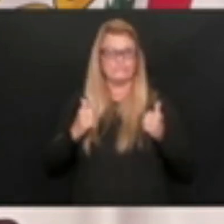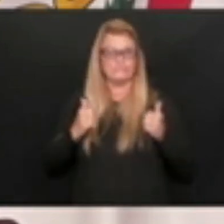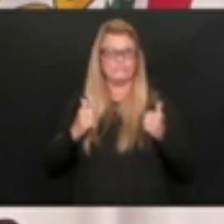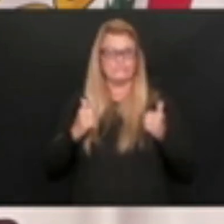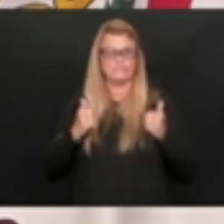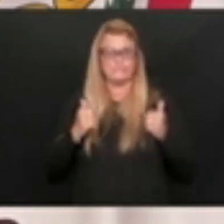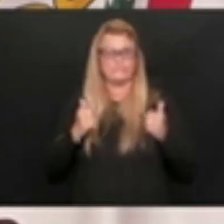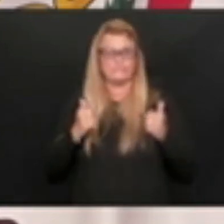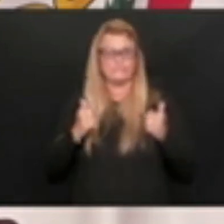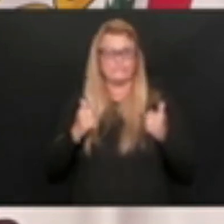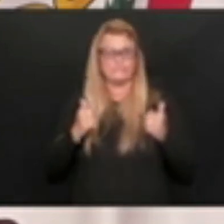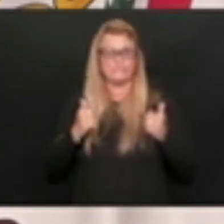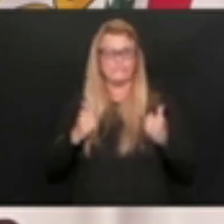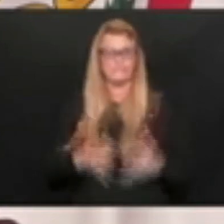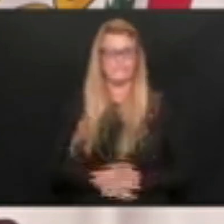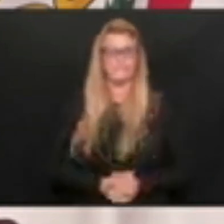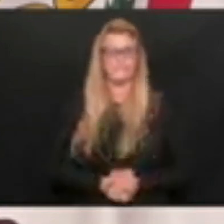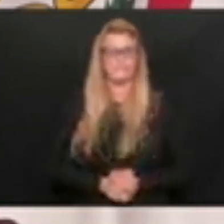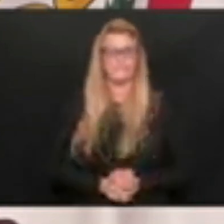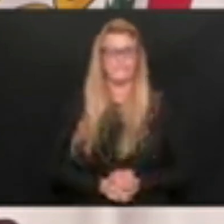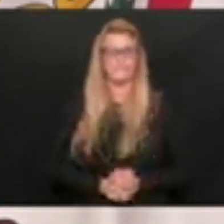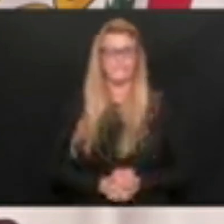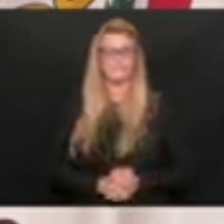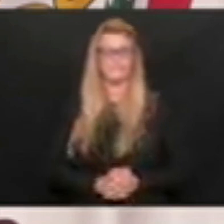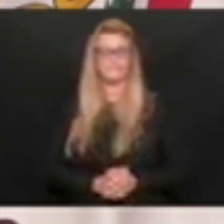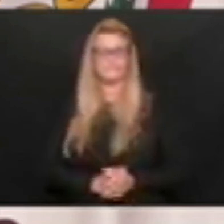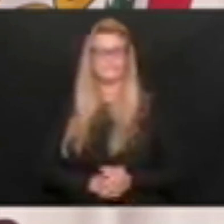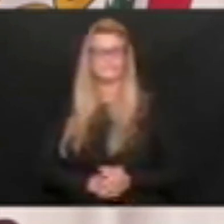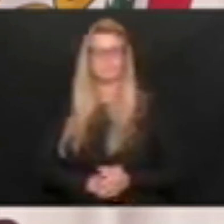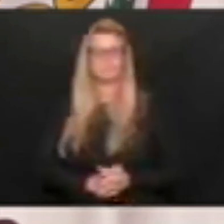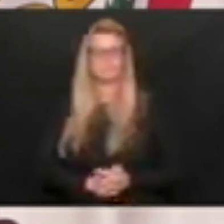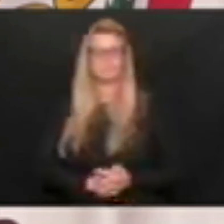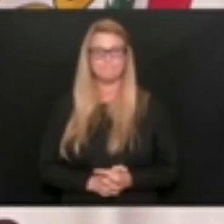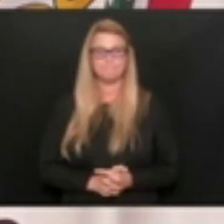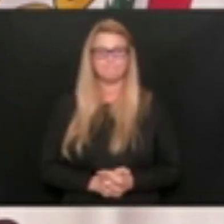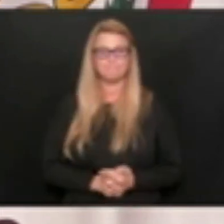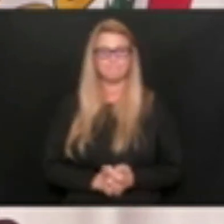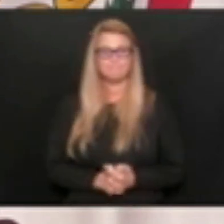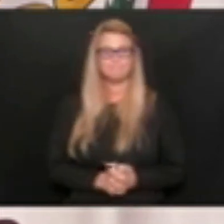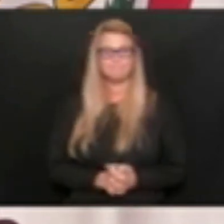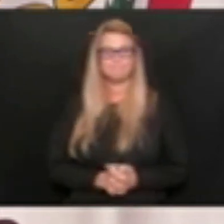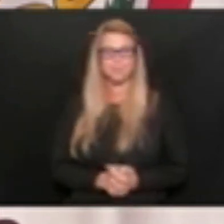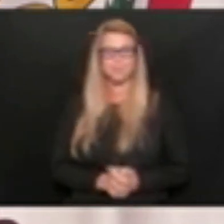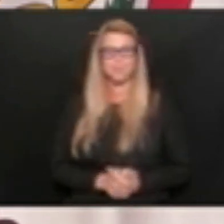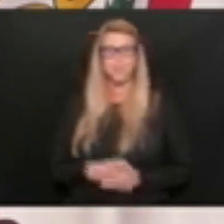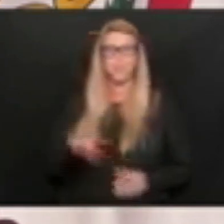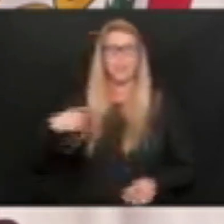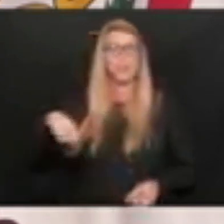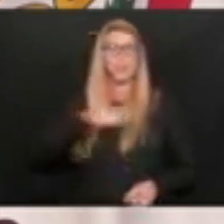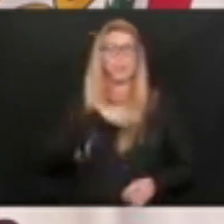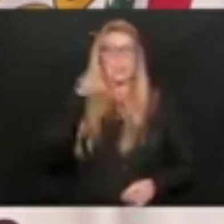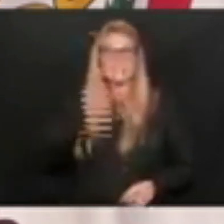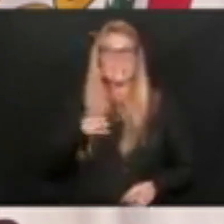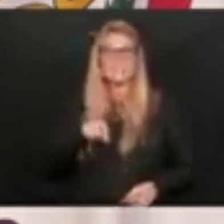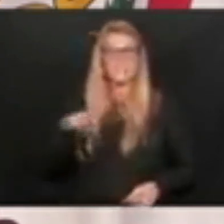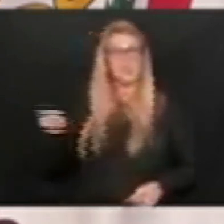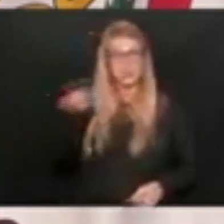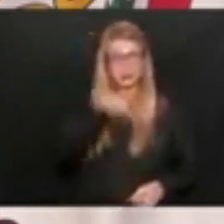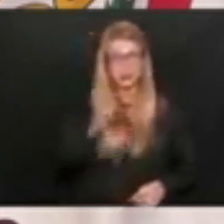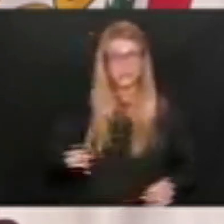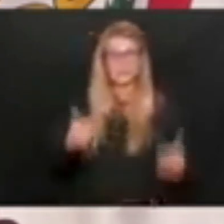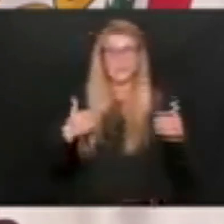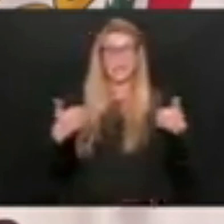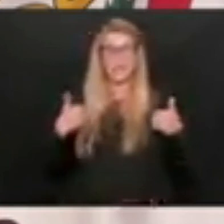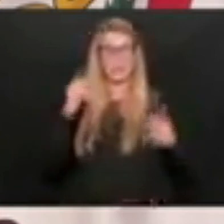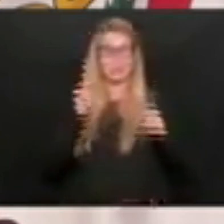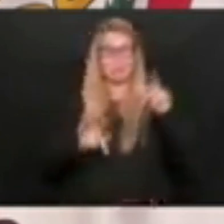Now, the last thing I'd say is just this. We need our young people to step up. We need our